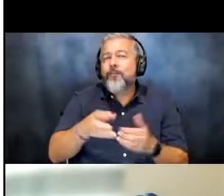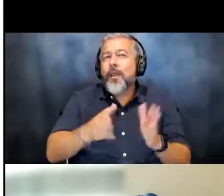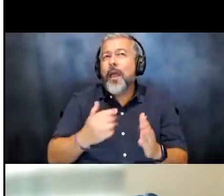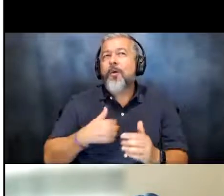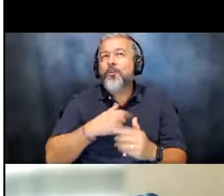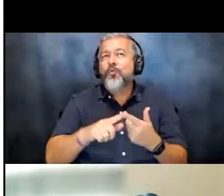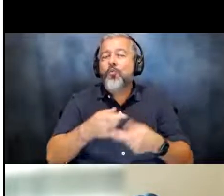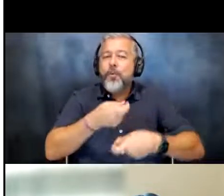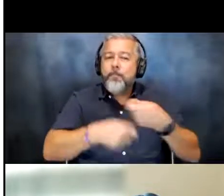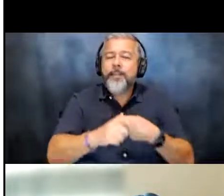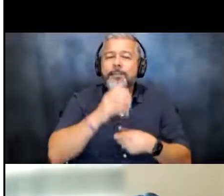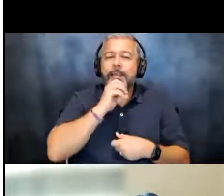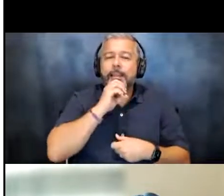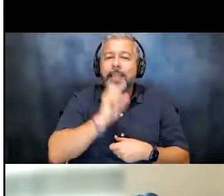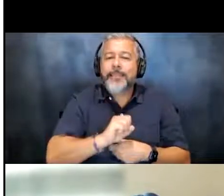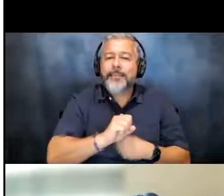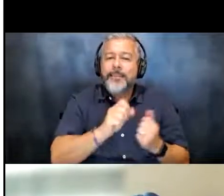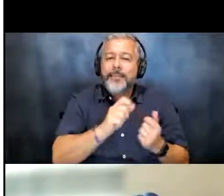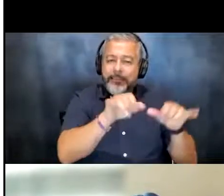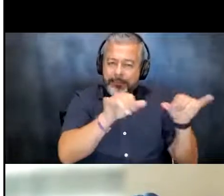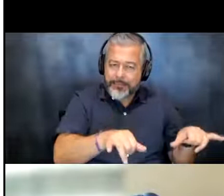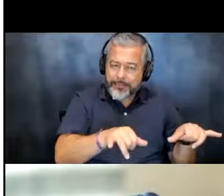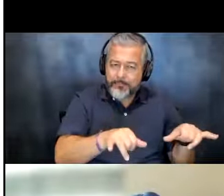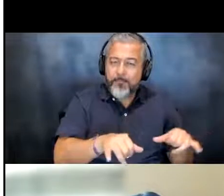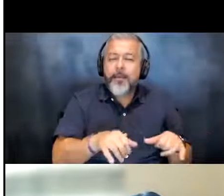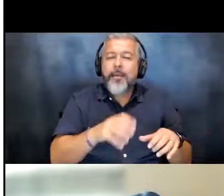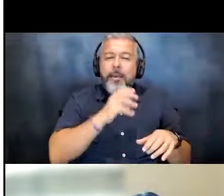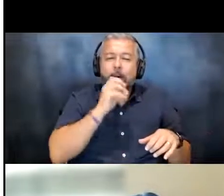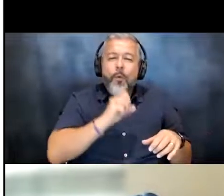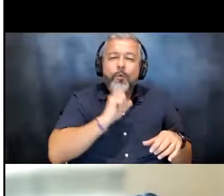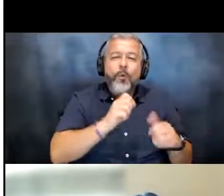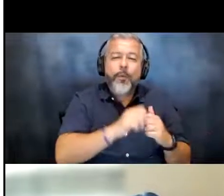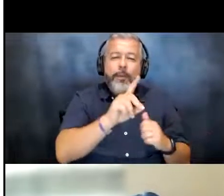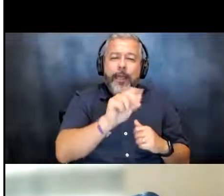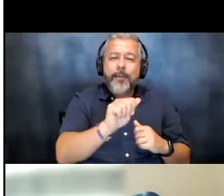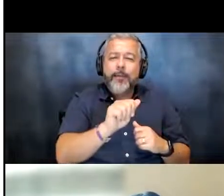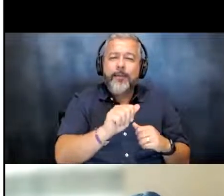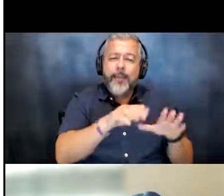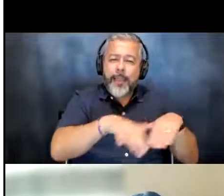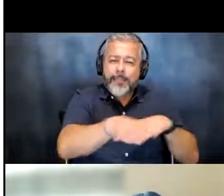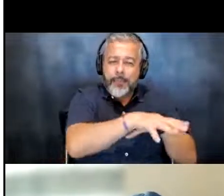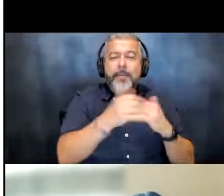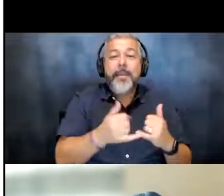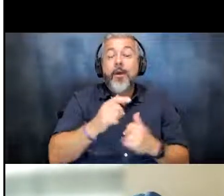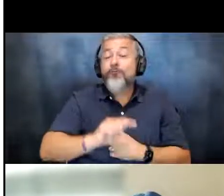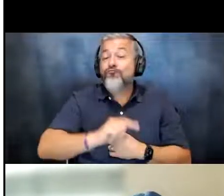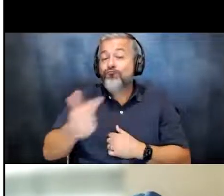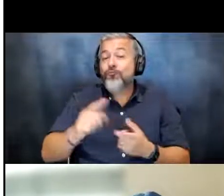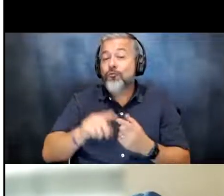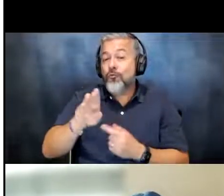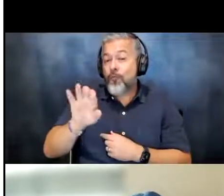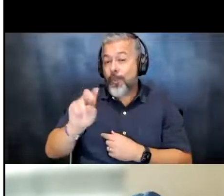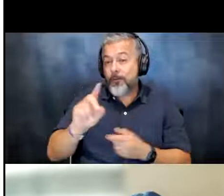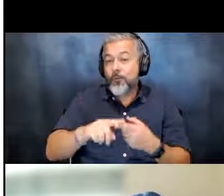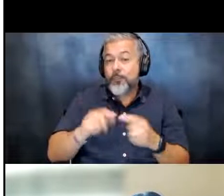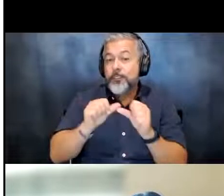legacy systems and think bolder in regards to our data landscape. So with that, I'm going to turn it over to Brandon to continue